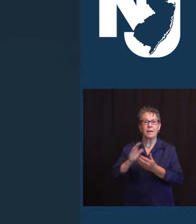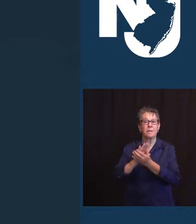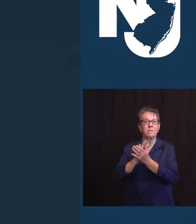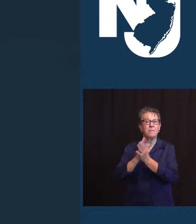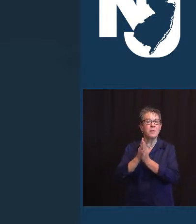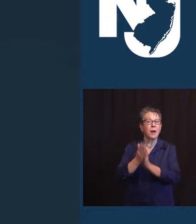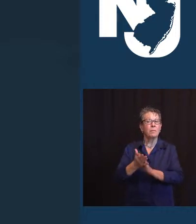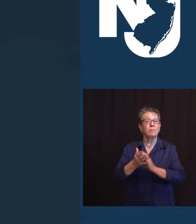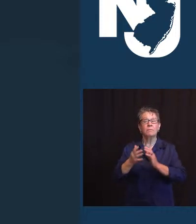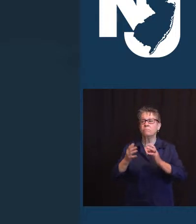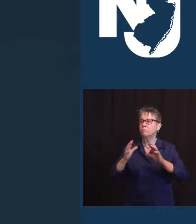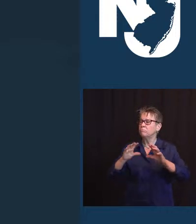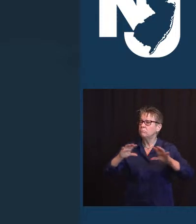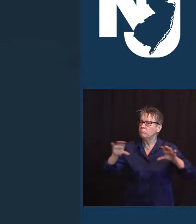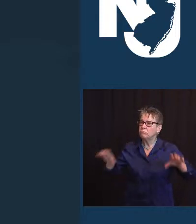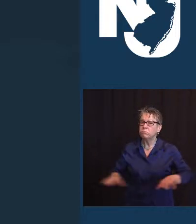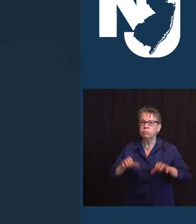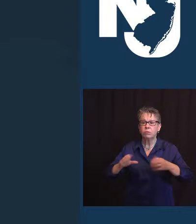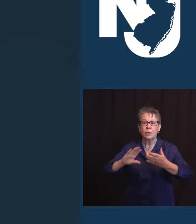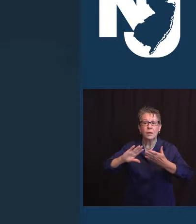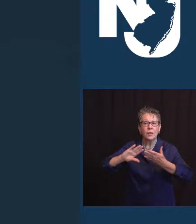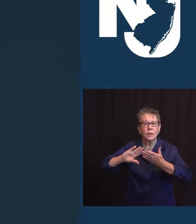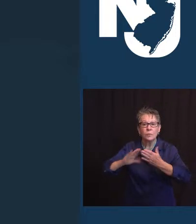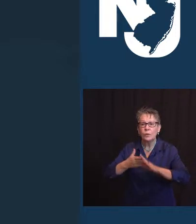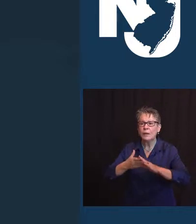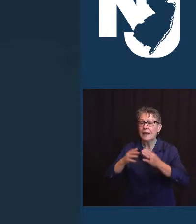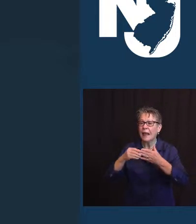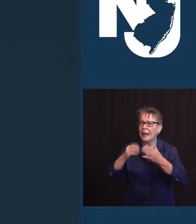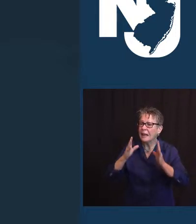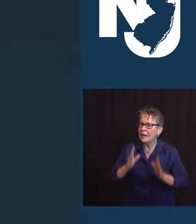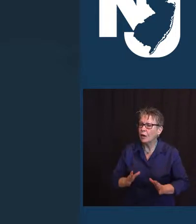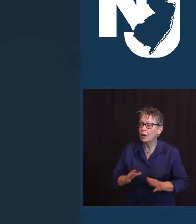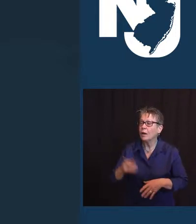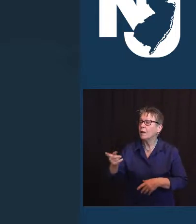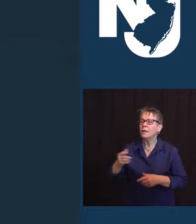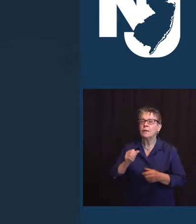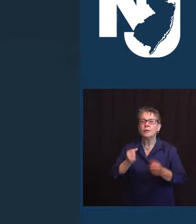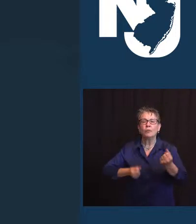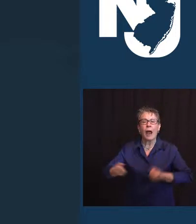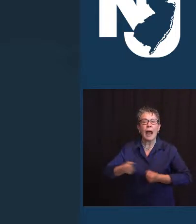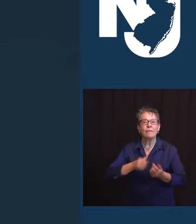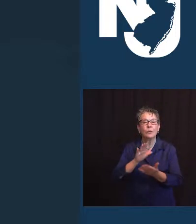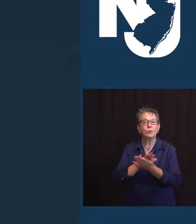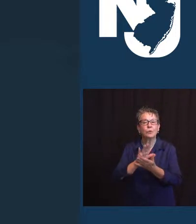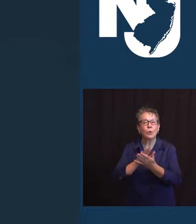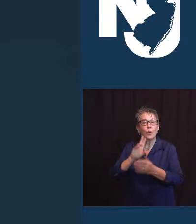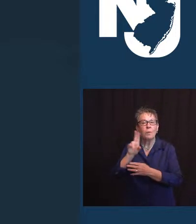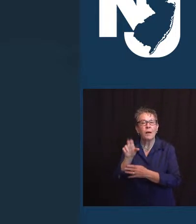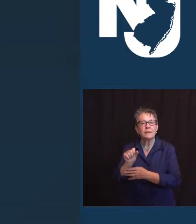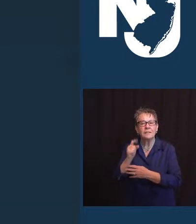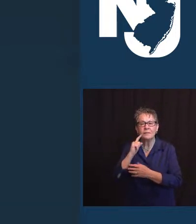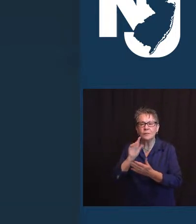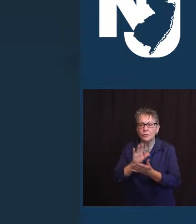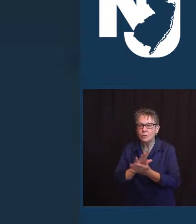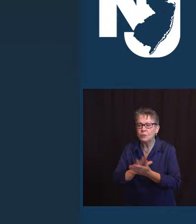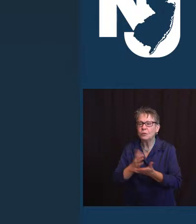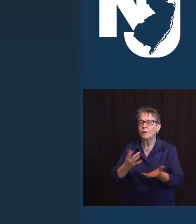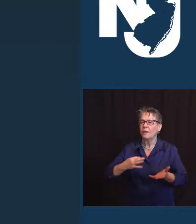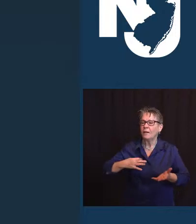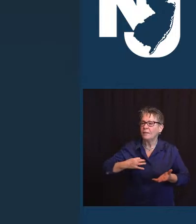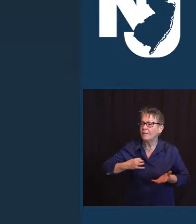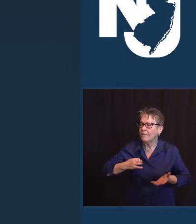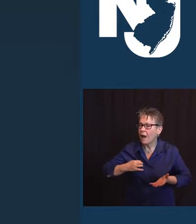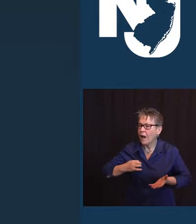She drove a bus for the Matawan Aberdeen Regional School District and served as a volunteer for the Keyport Indians, Cub Scout